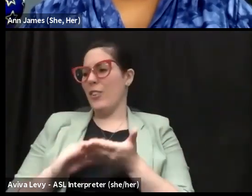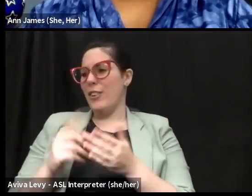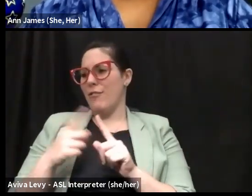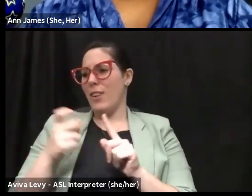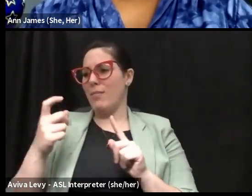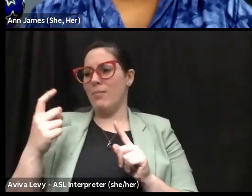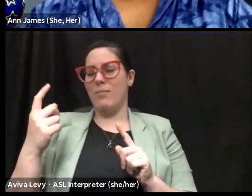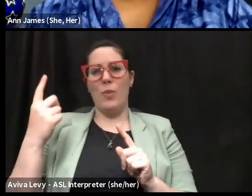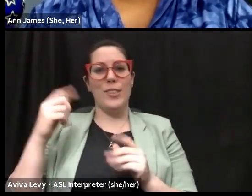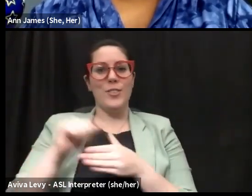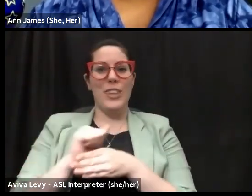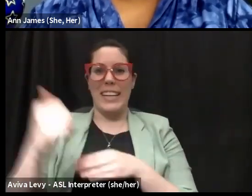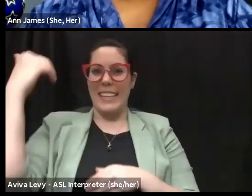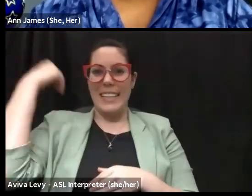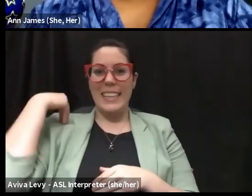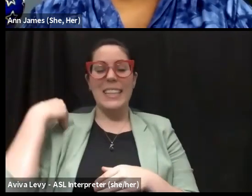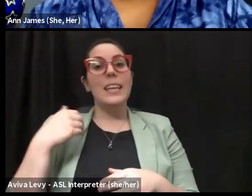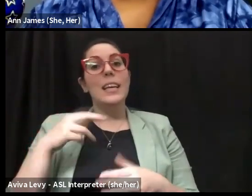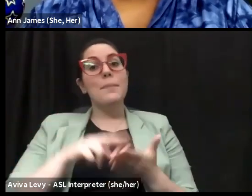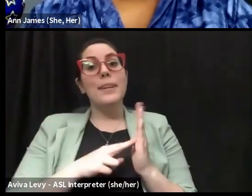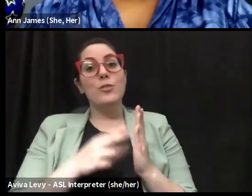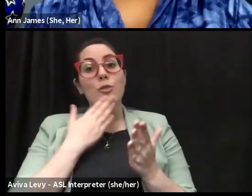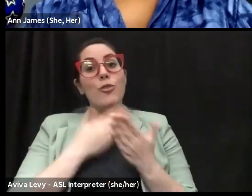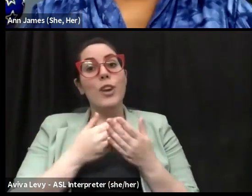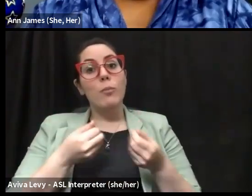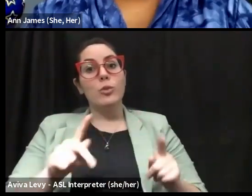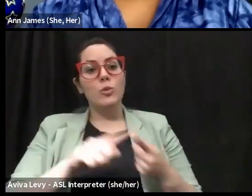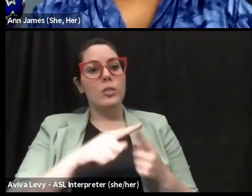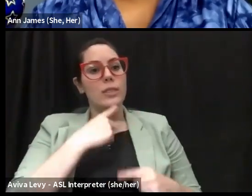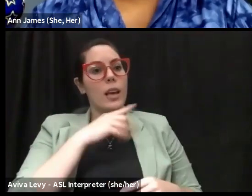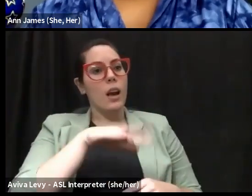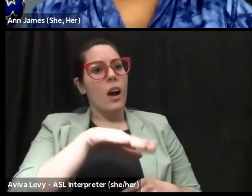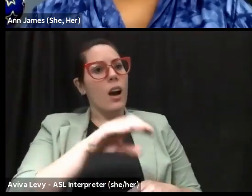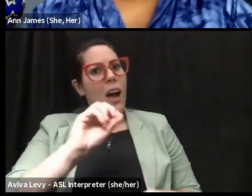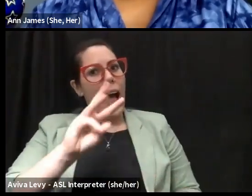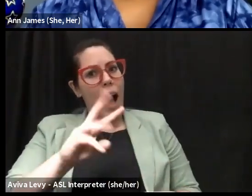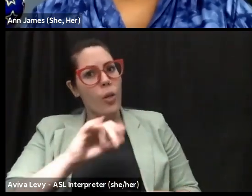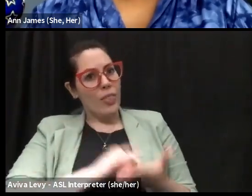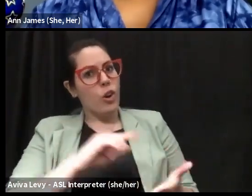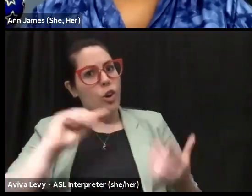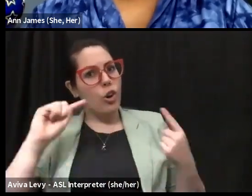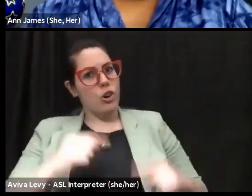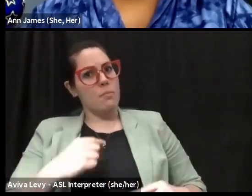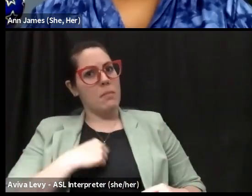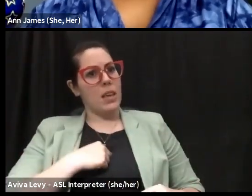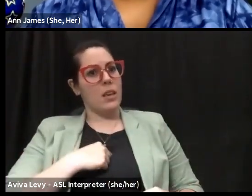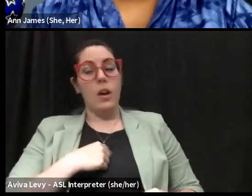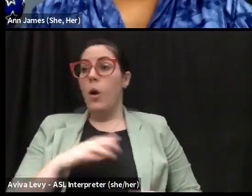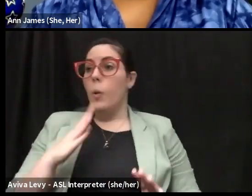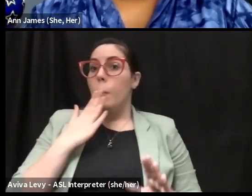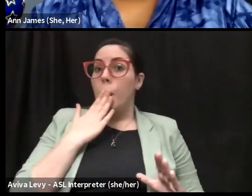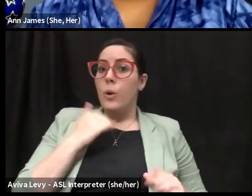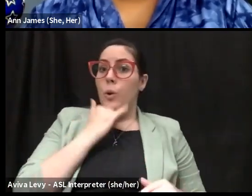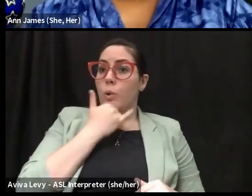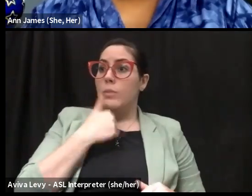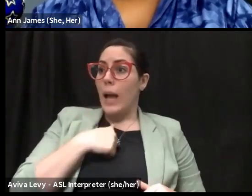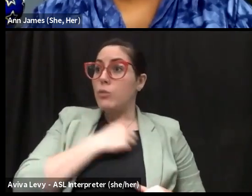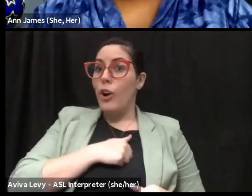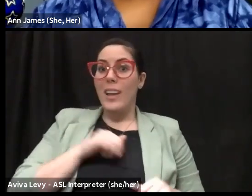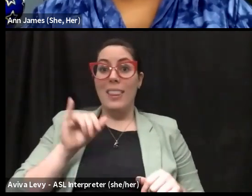just a chance for someone to say, ow, that hurt me, oops, and I'm sorry, acknowledge that you made a mistake